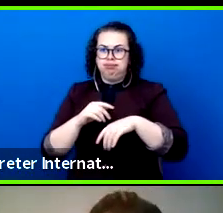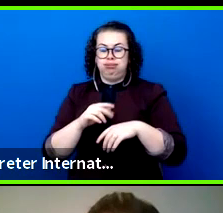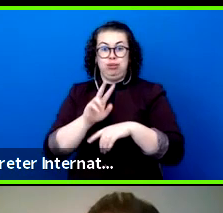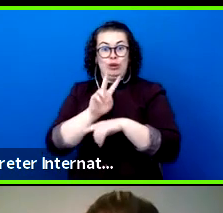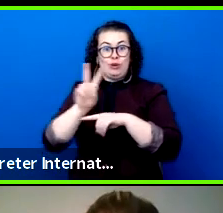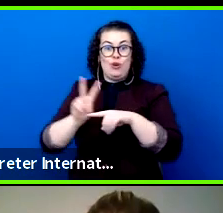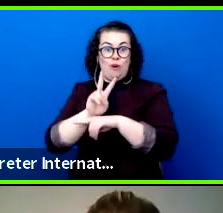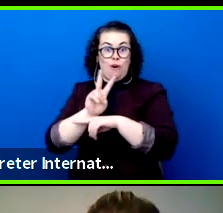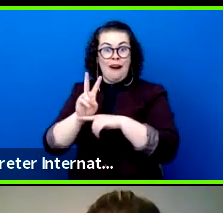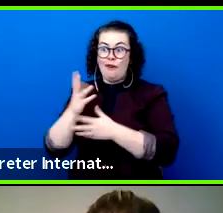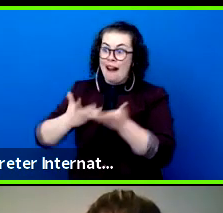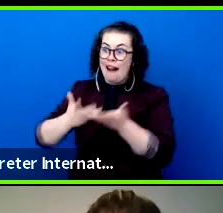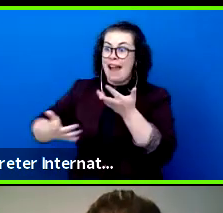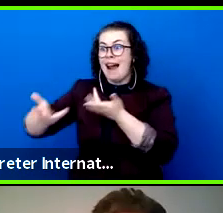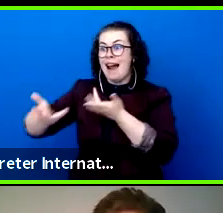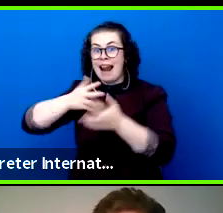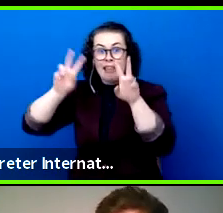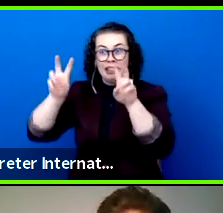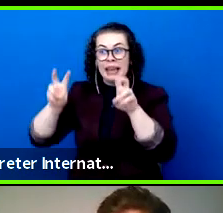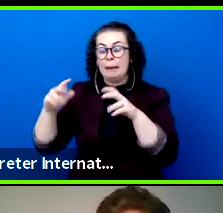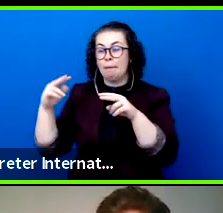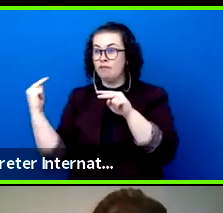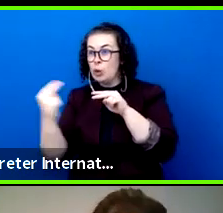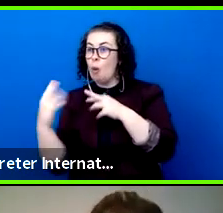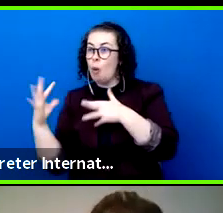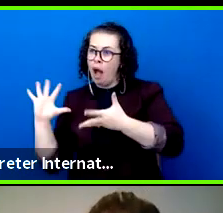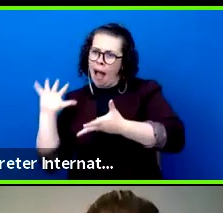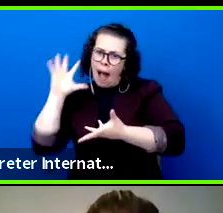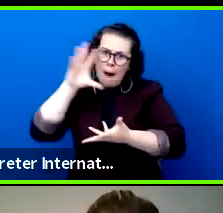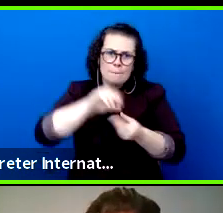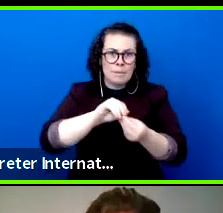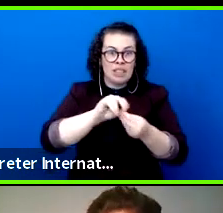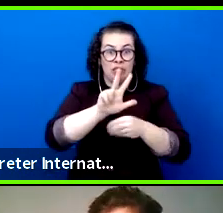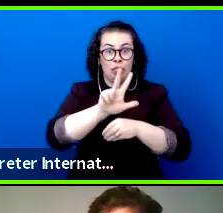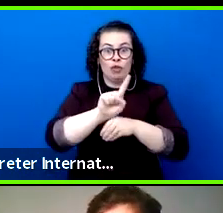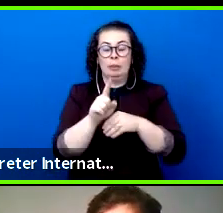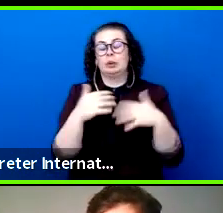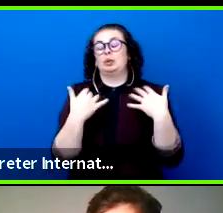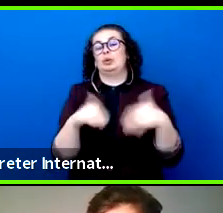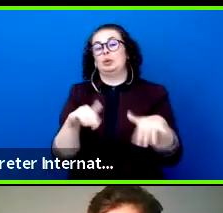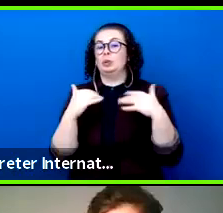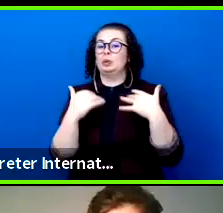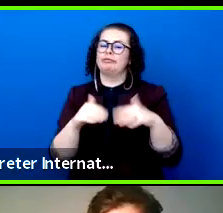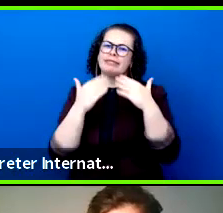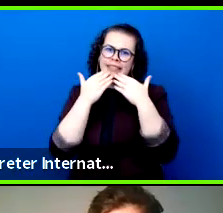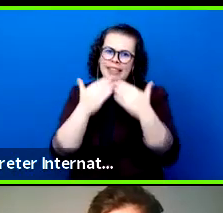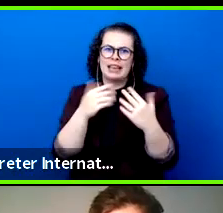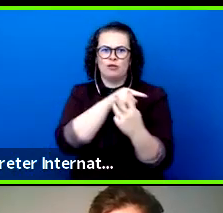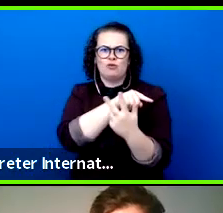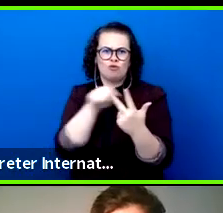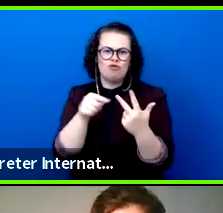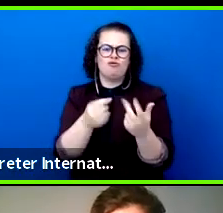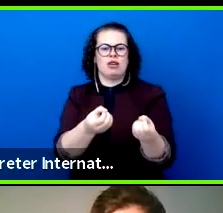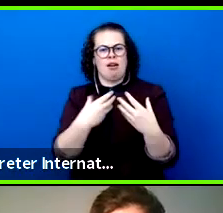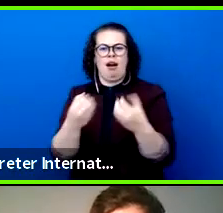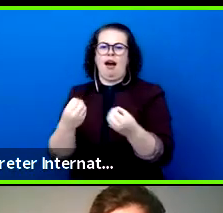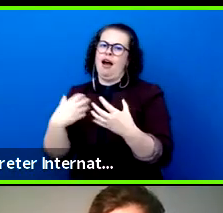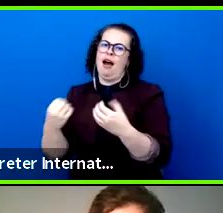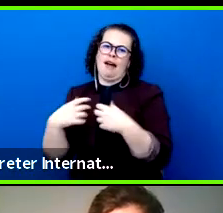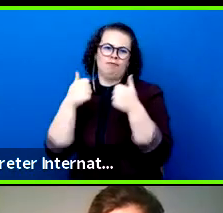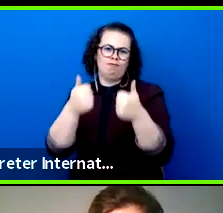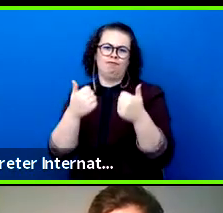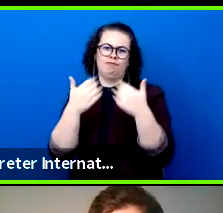2-hour discussion with very many viewpoints. So thank you all for your good overview. Now,